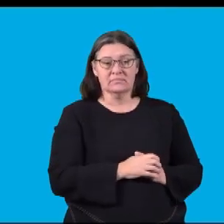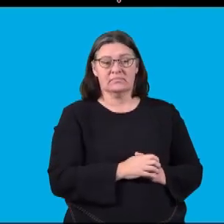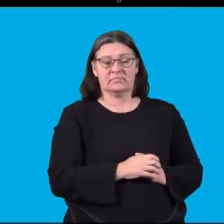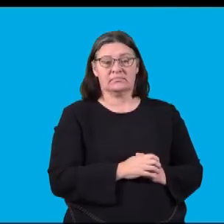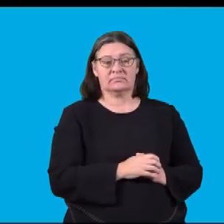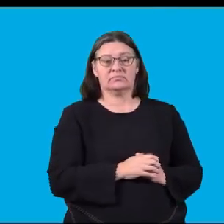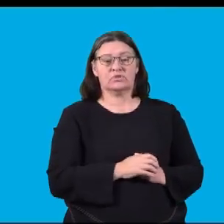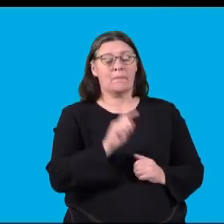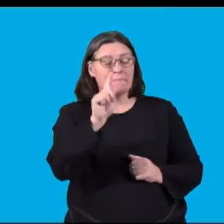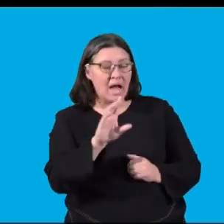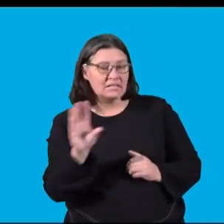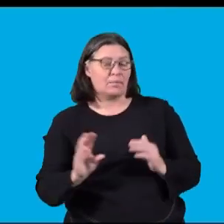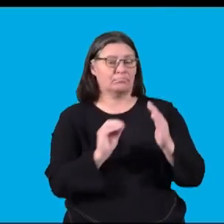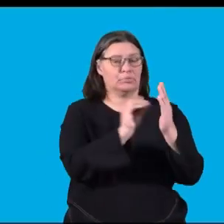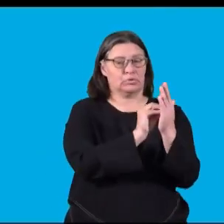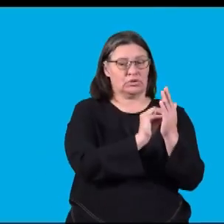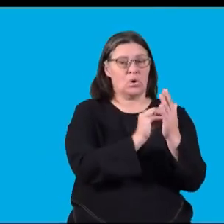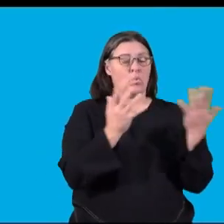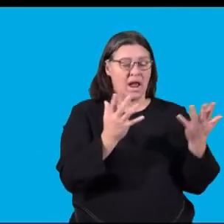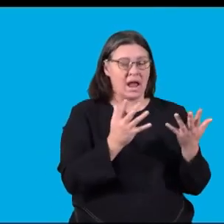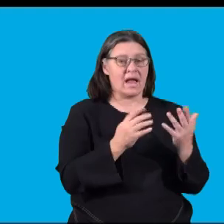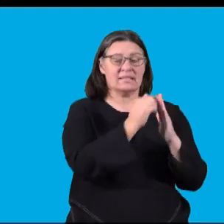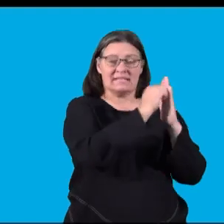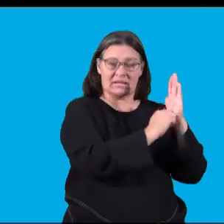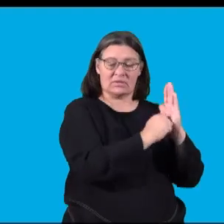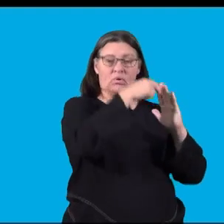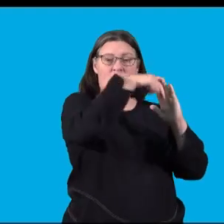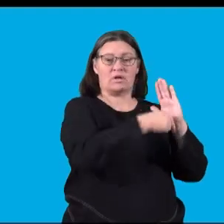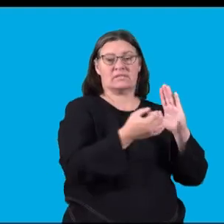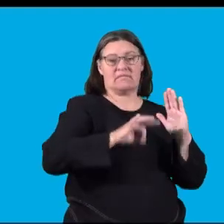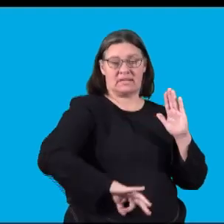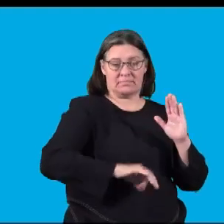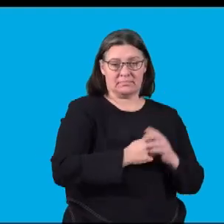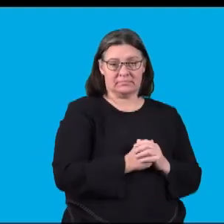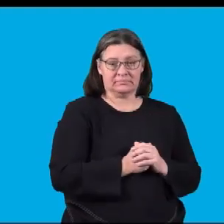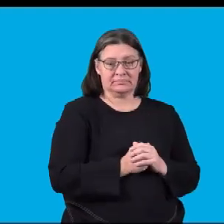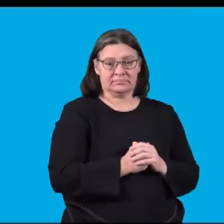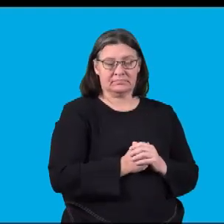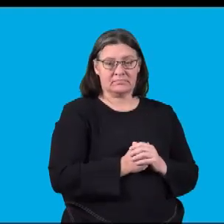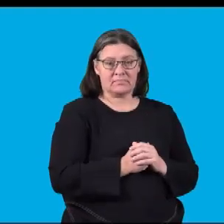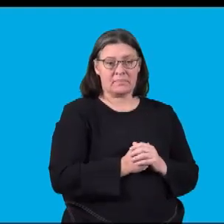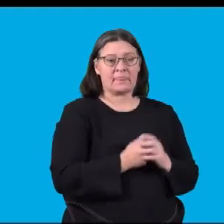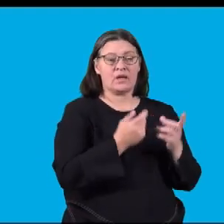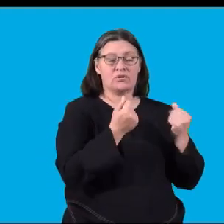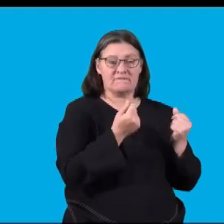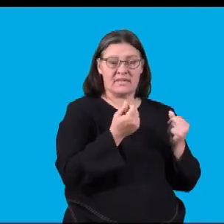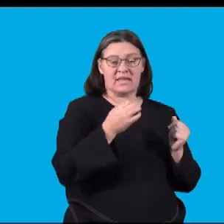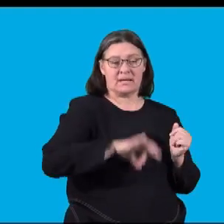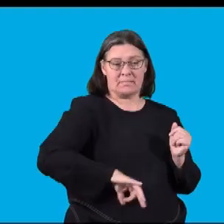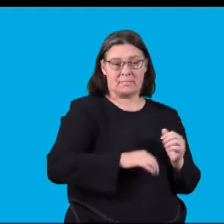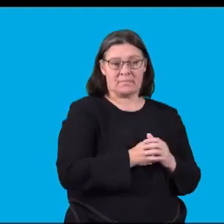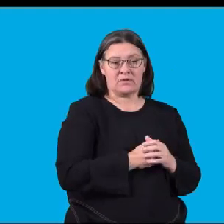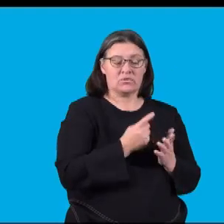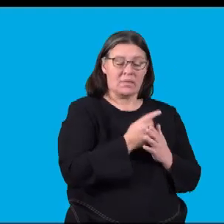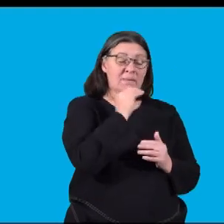24,150. So I must record this now in my statement of comprehensive income, fee income. So I'm coming to